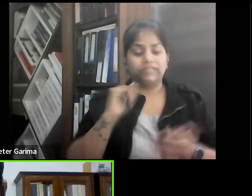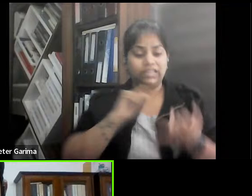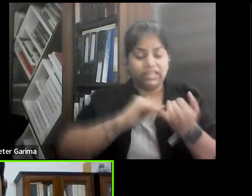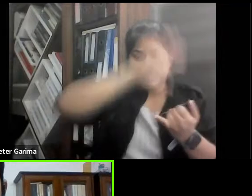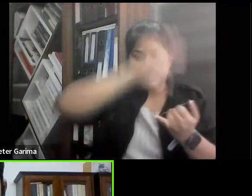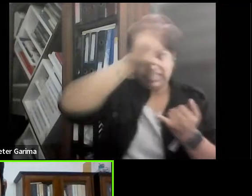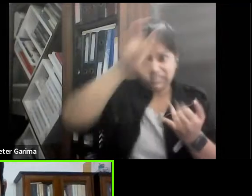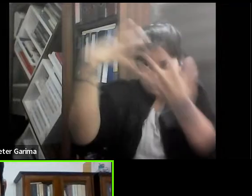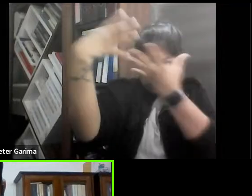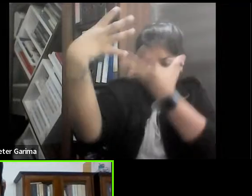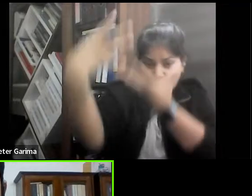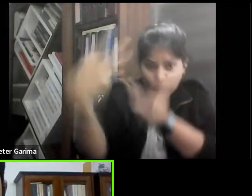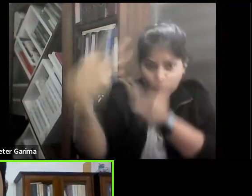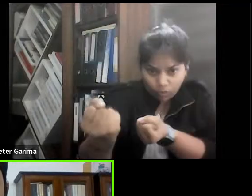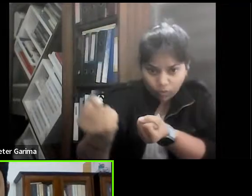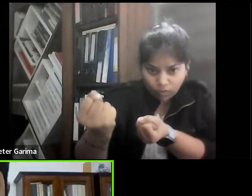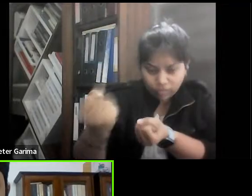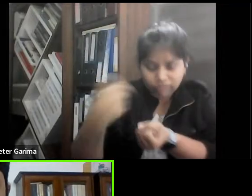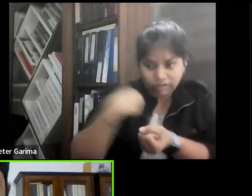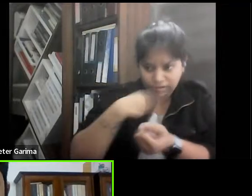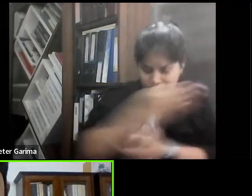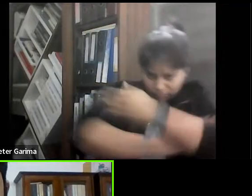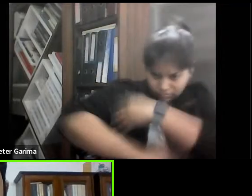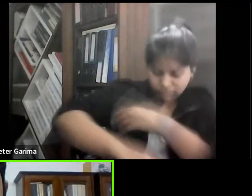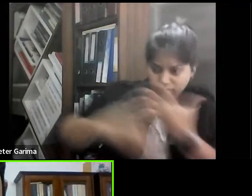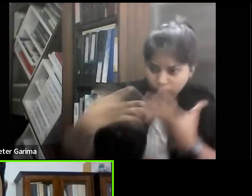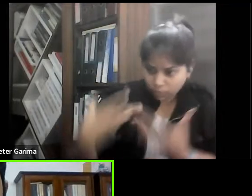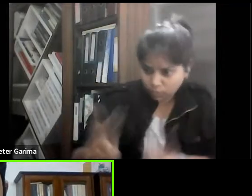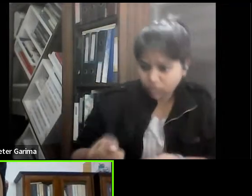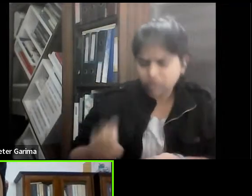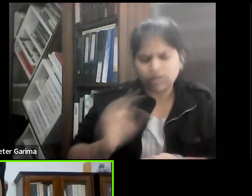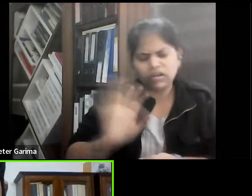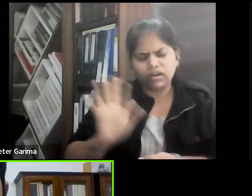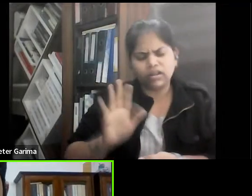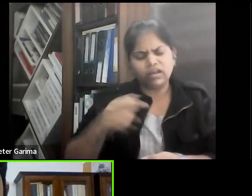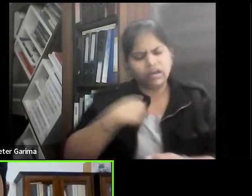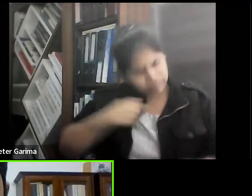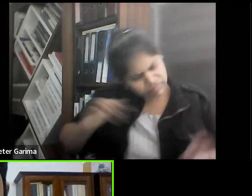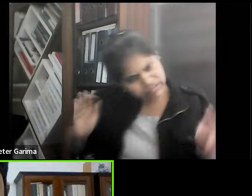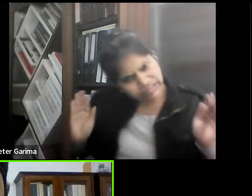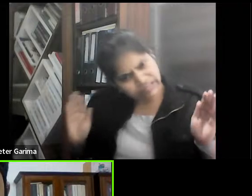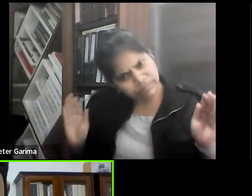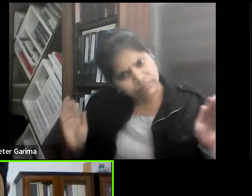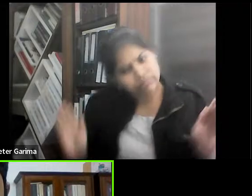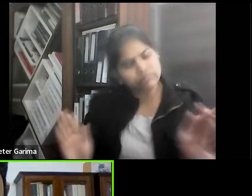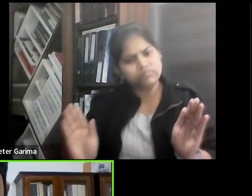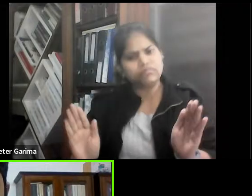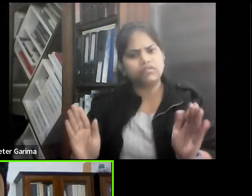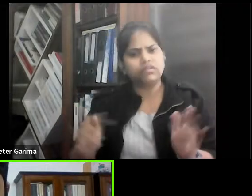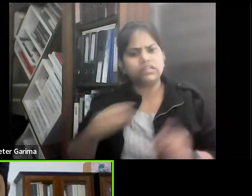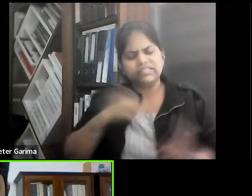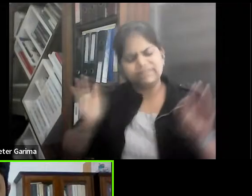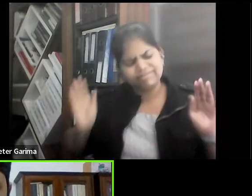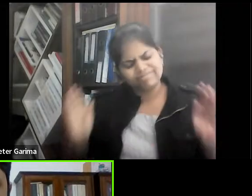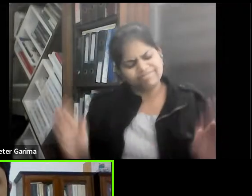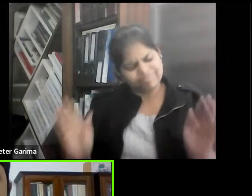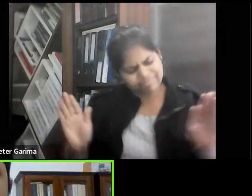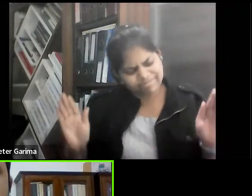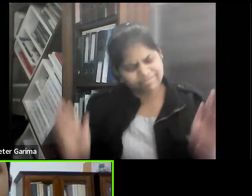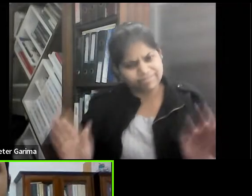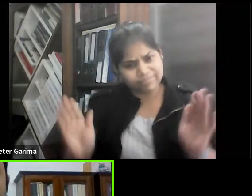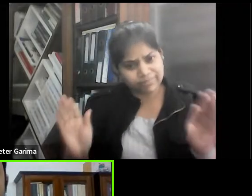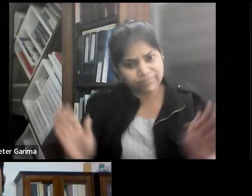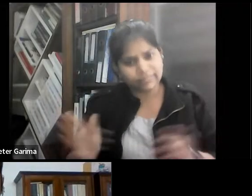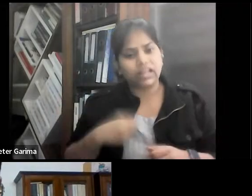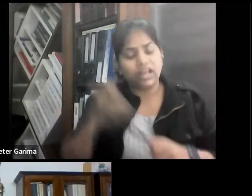desires that they have us, but it is that us who need to push for constant, kind of